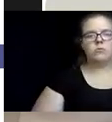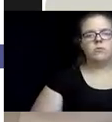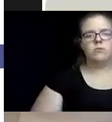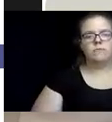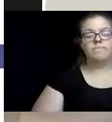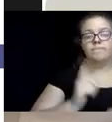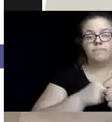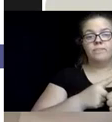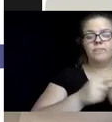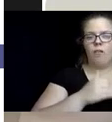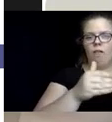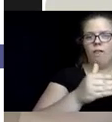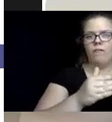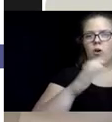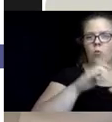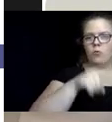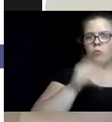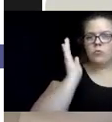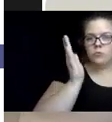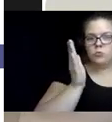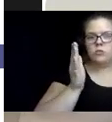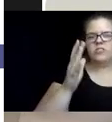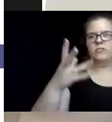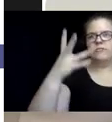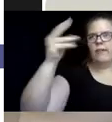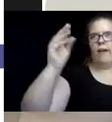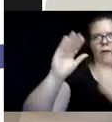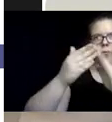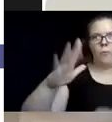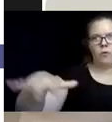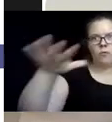First, very often when I do this presentation out in the field and I ask